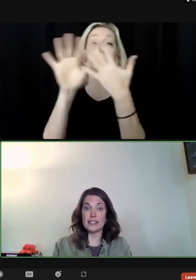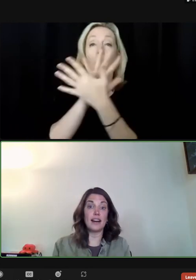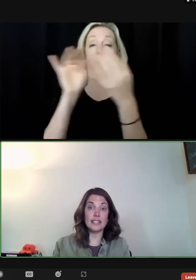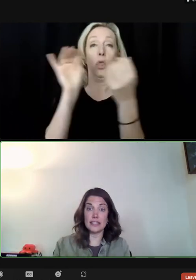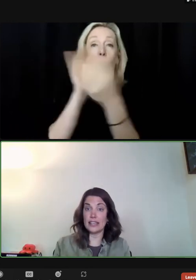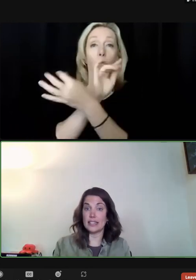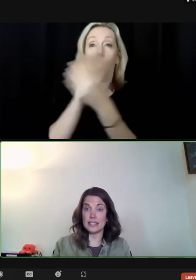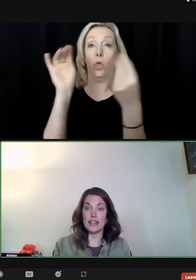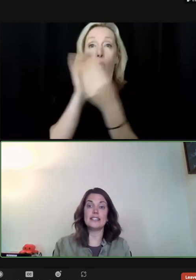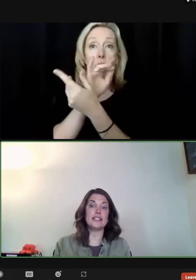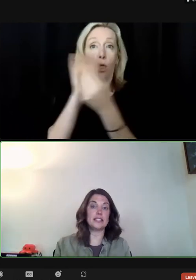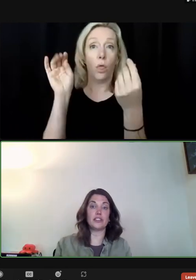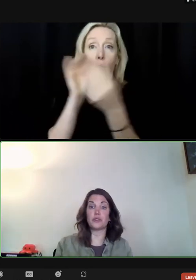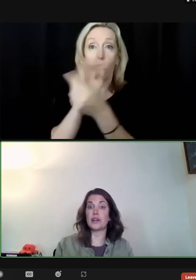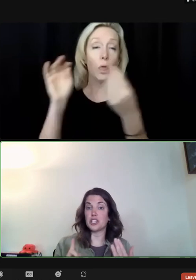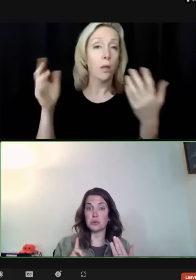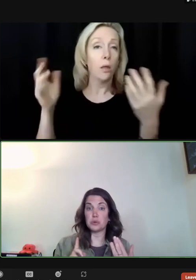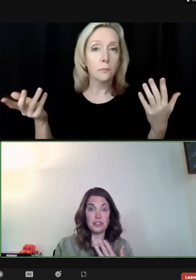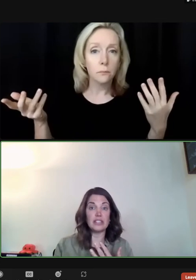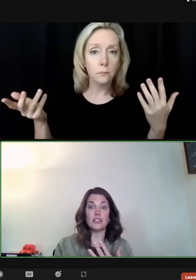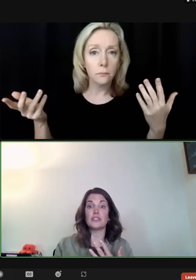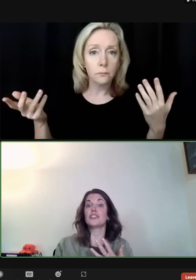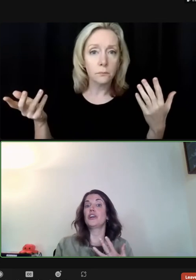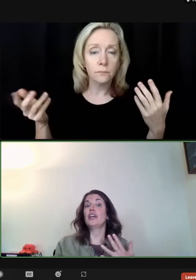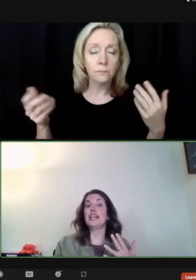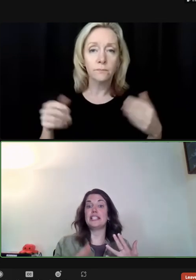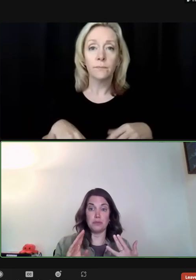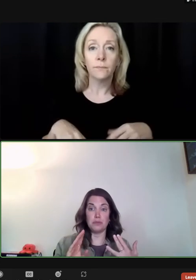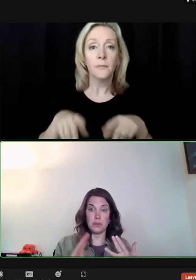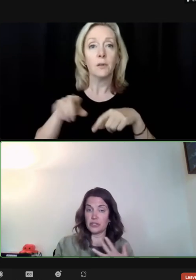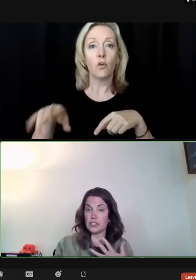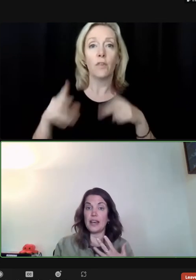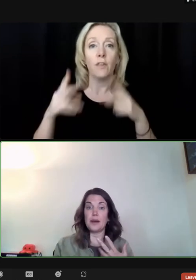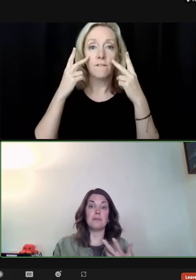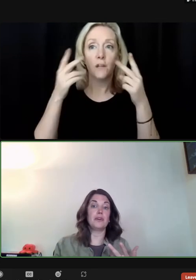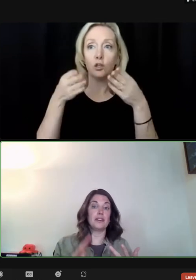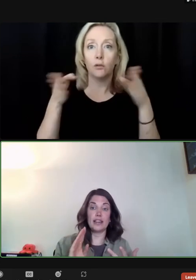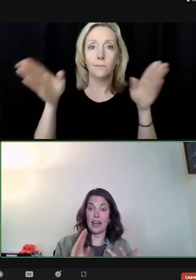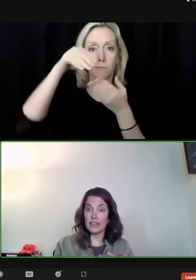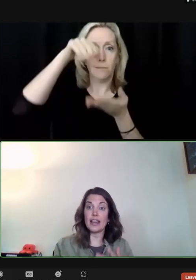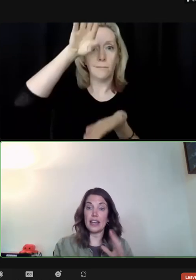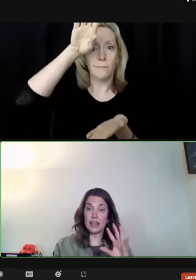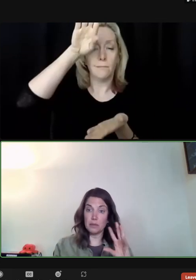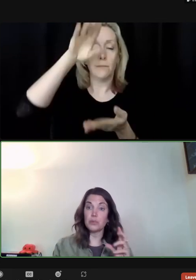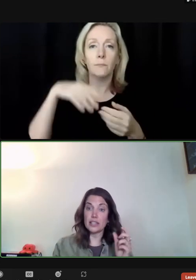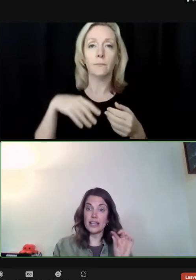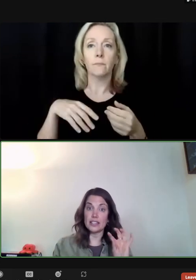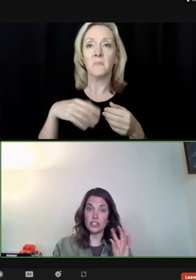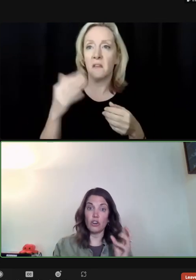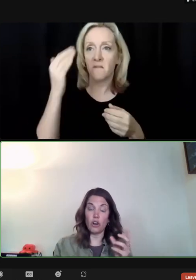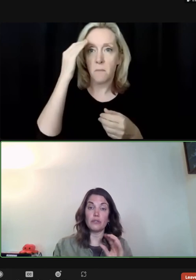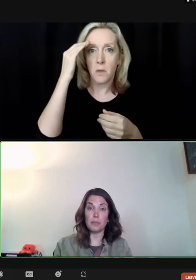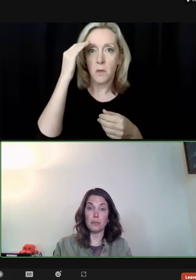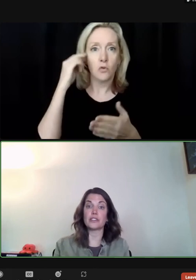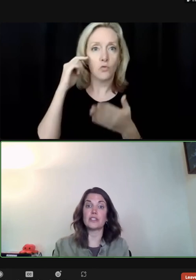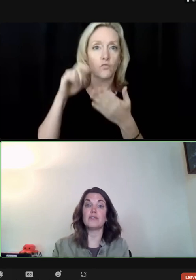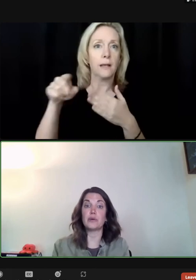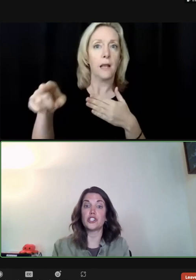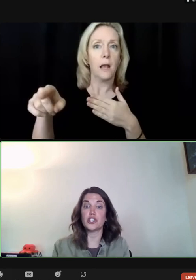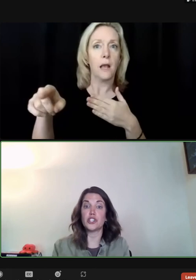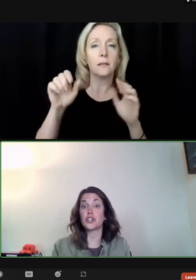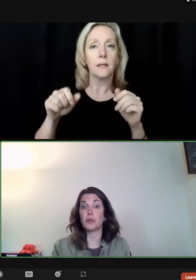even accessing isolated signs. Is it in their right visual field? Is it familiar to them? Can they process all